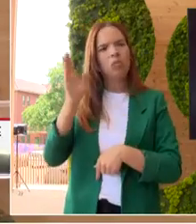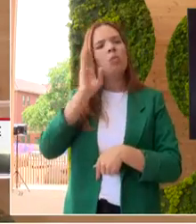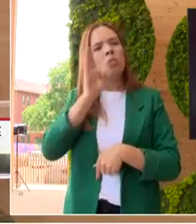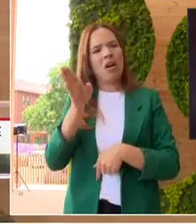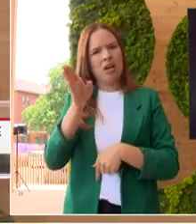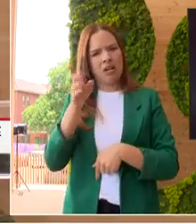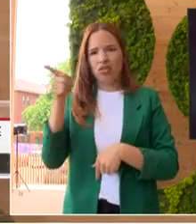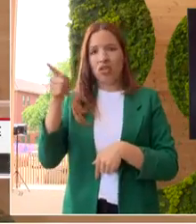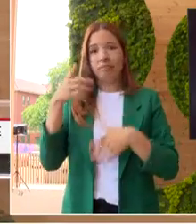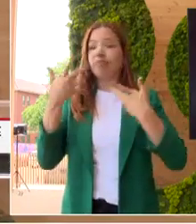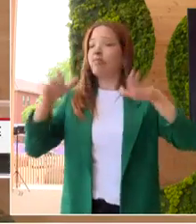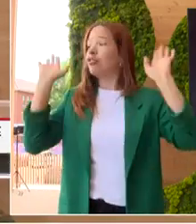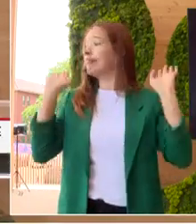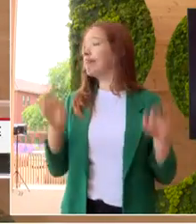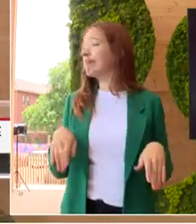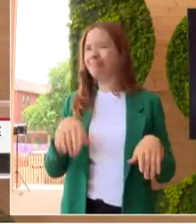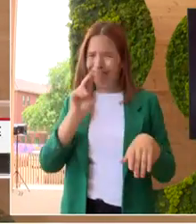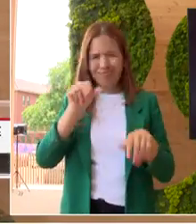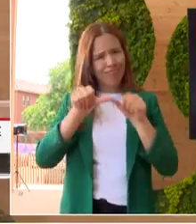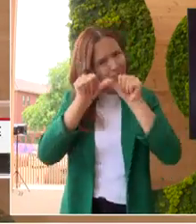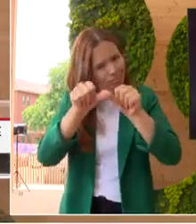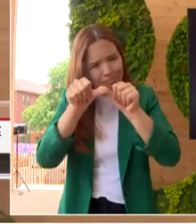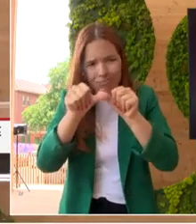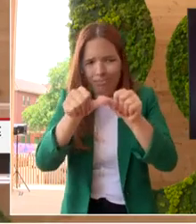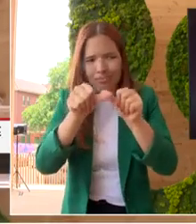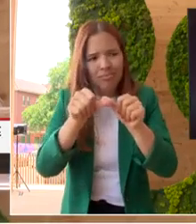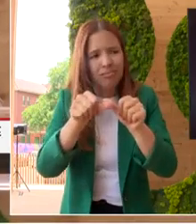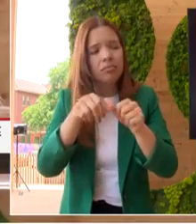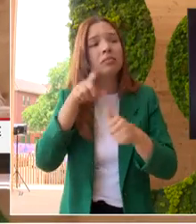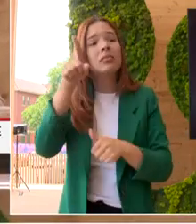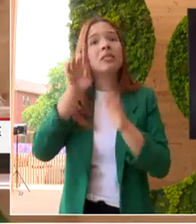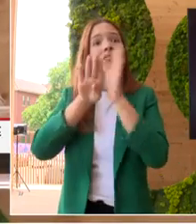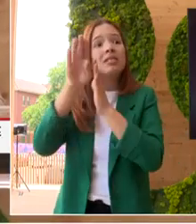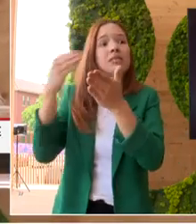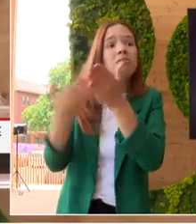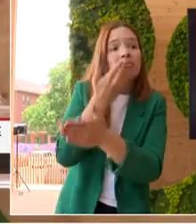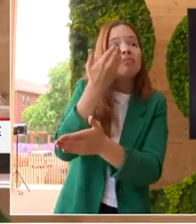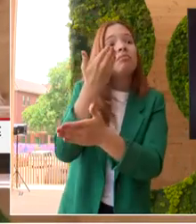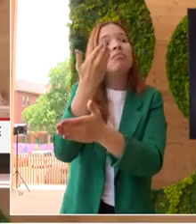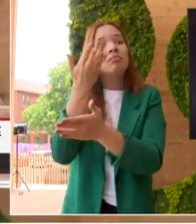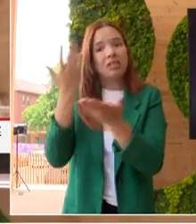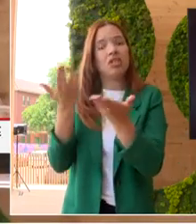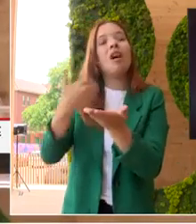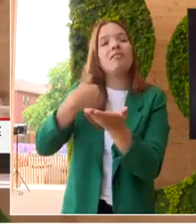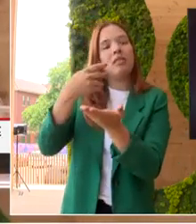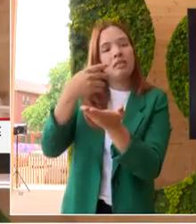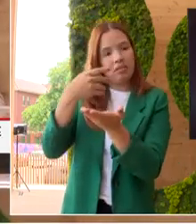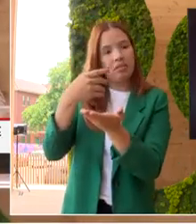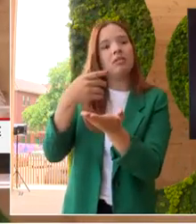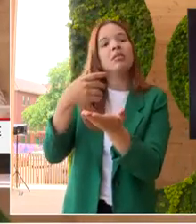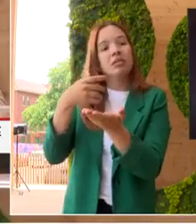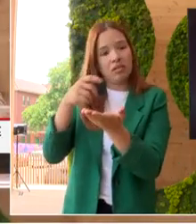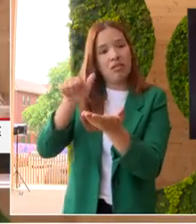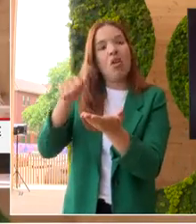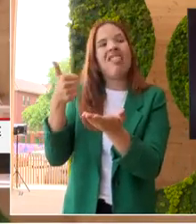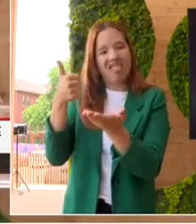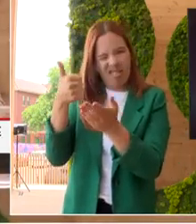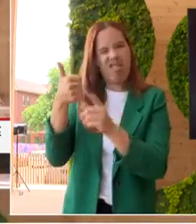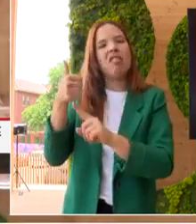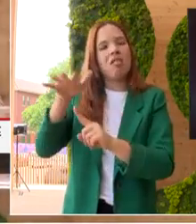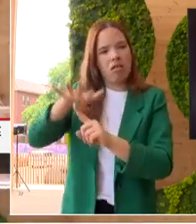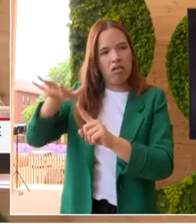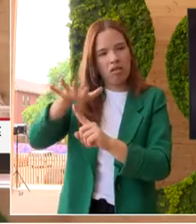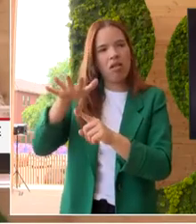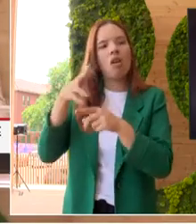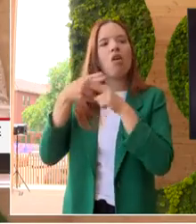also going to be talking about the development of another parcel here at St. Elizabeth's. We call it Parcel 6.